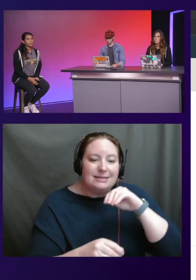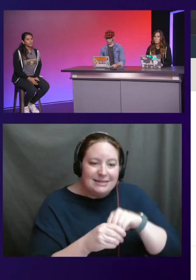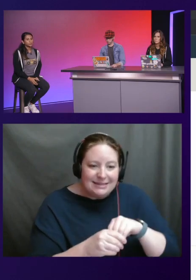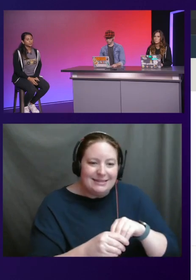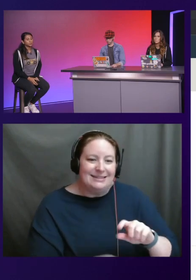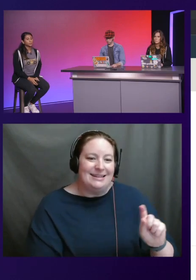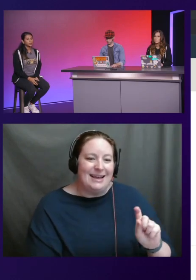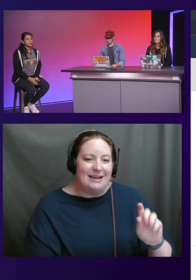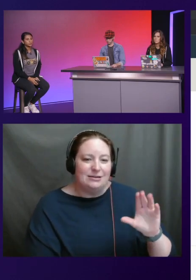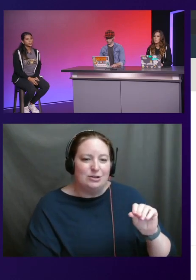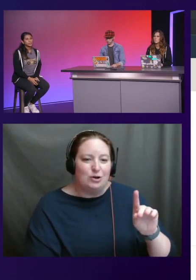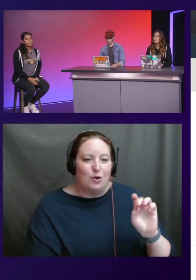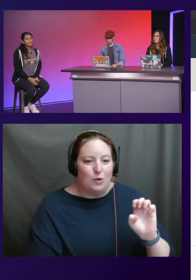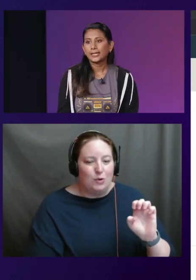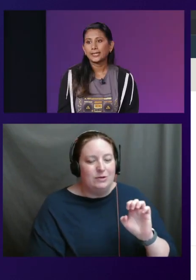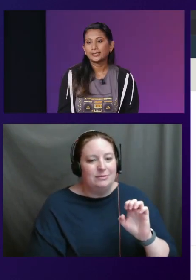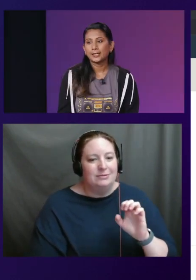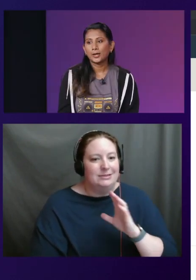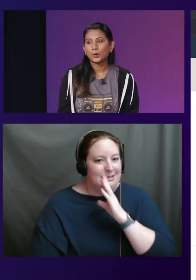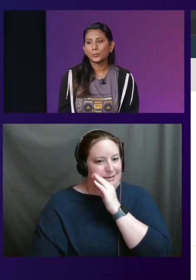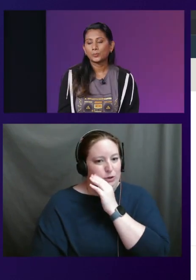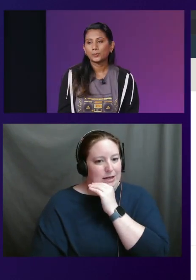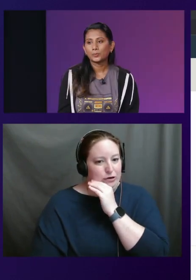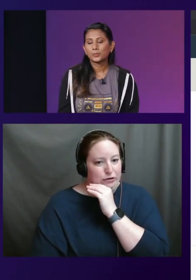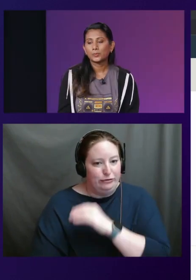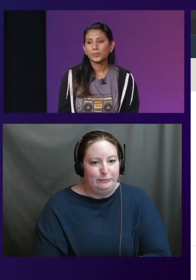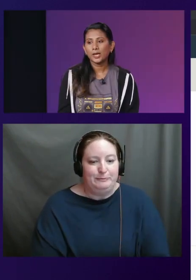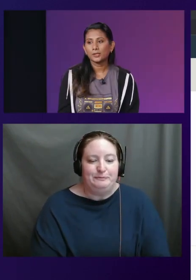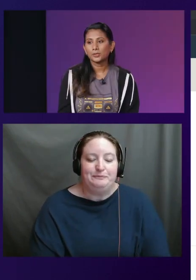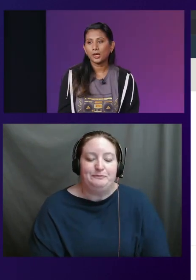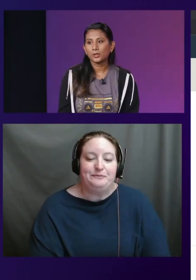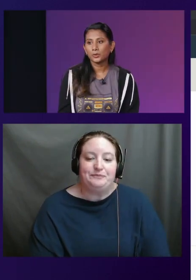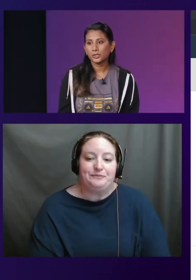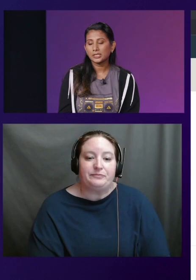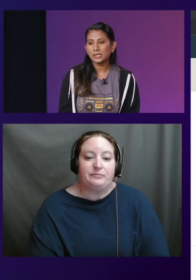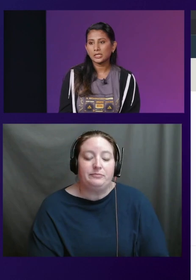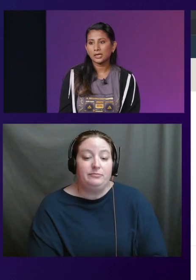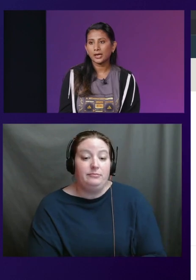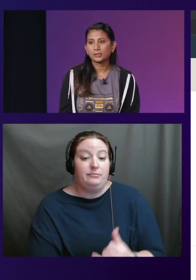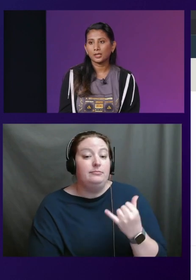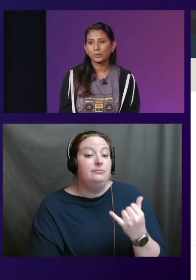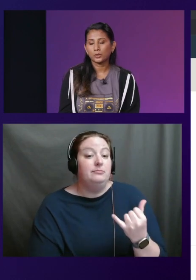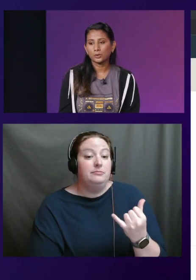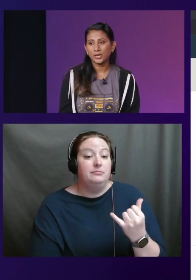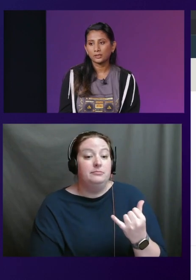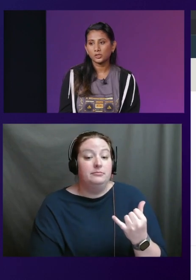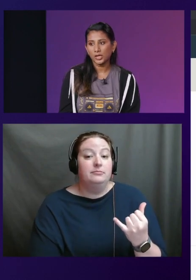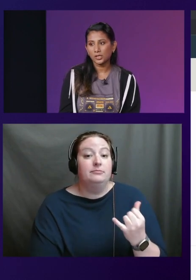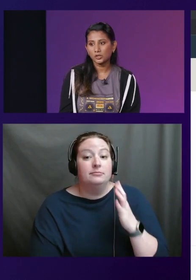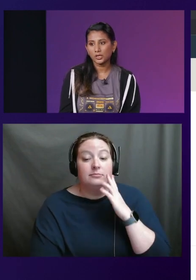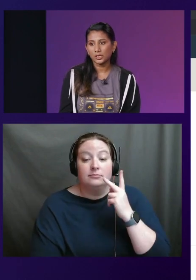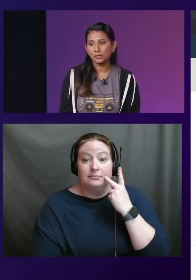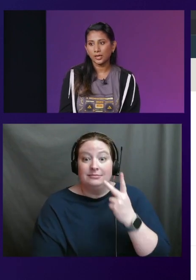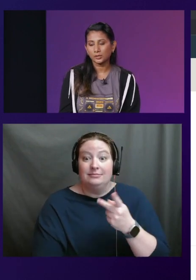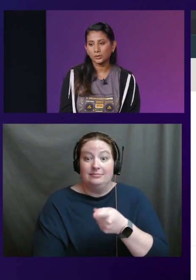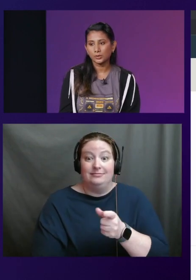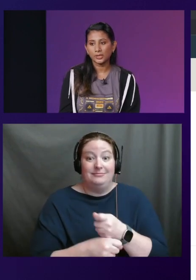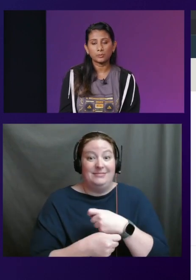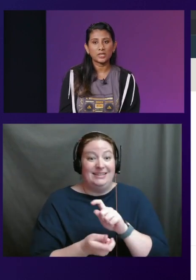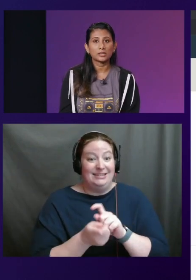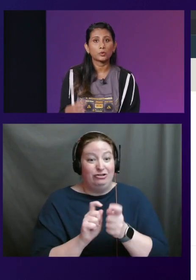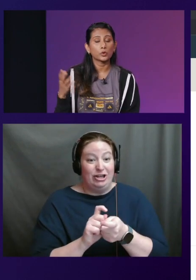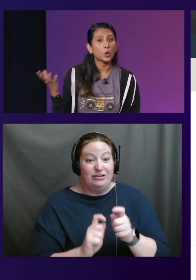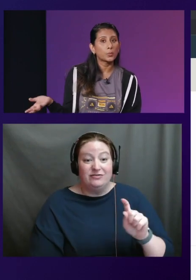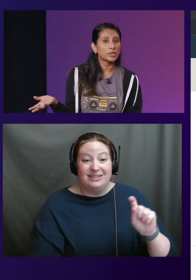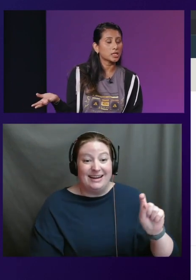Xcode simulator. And yeah, so now you're going to see that we're going to make this change in Xcode. So